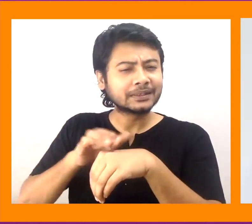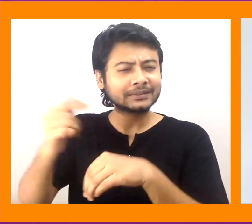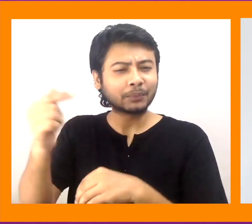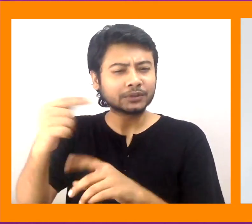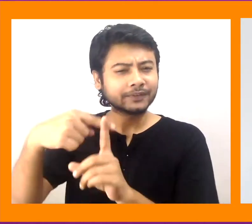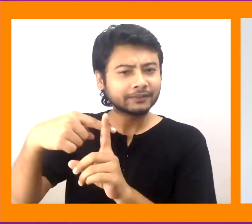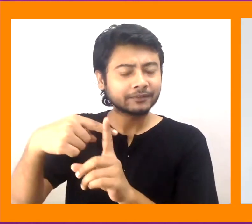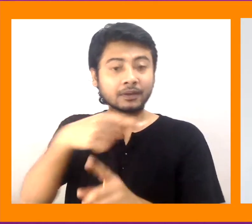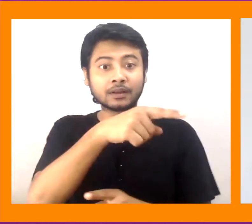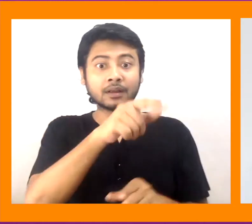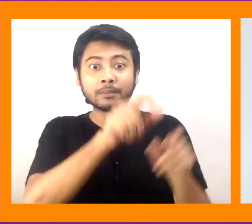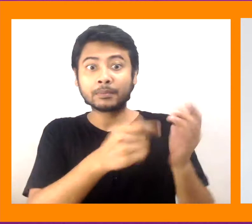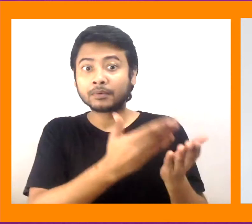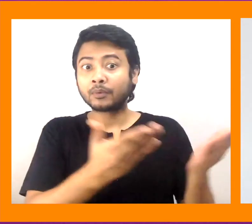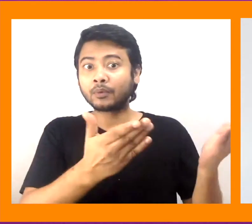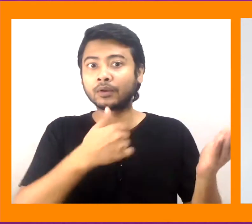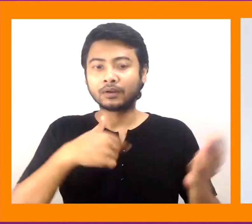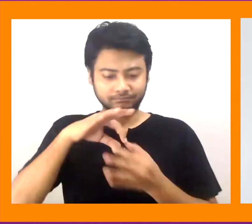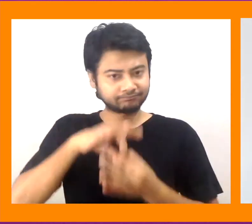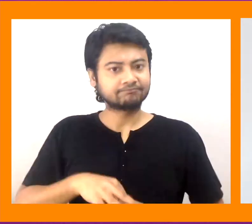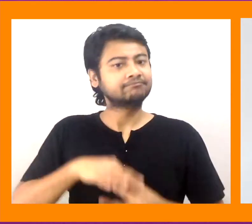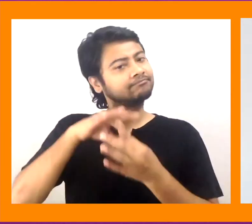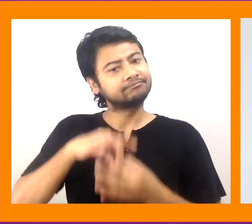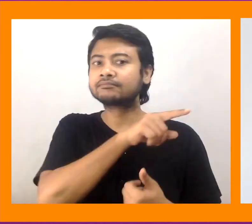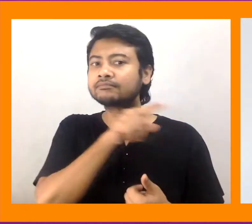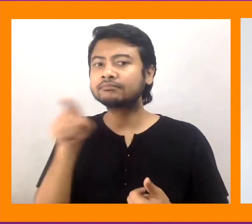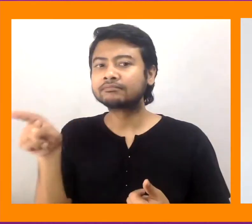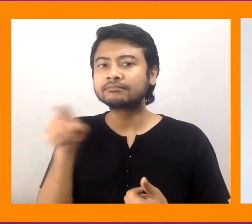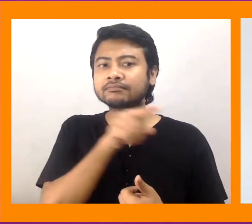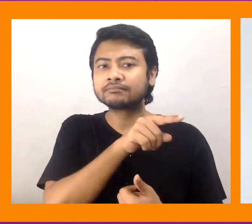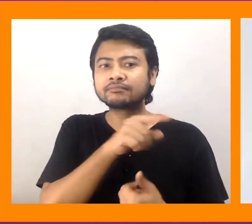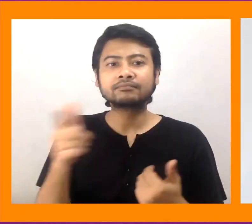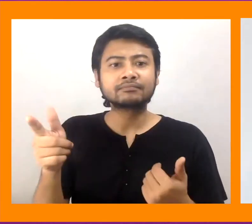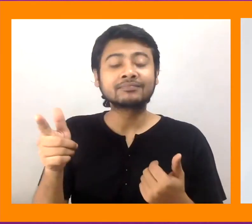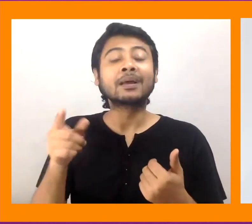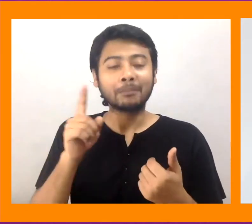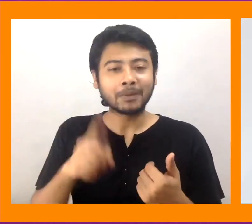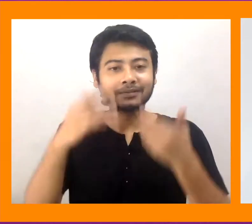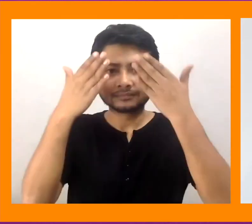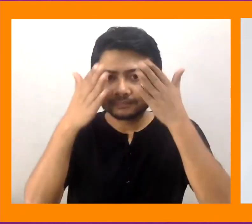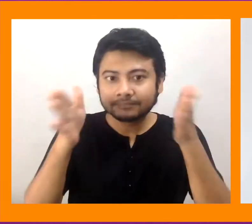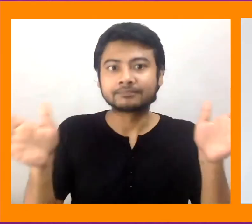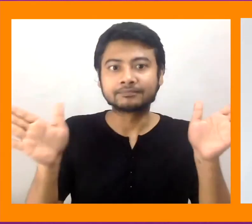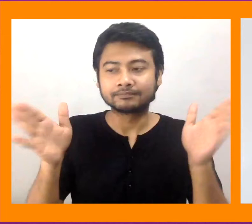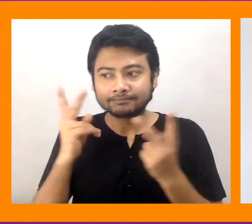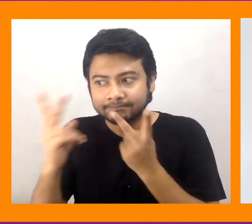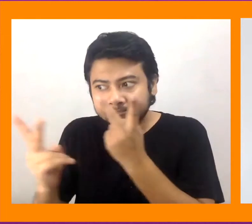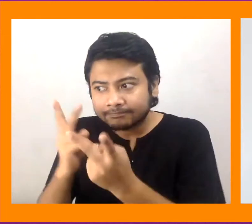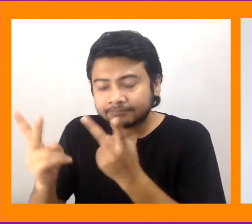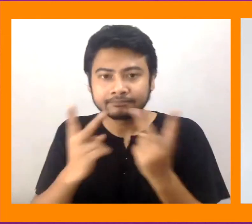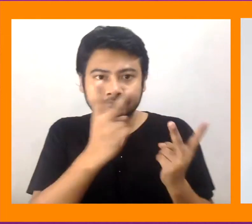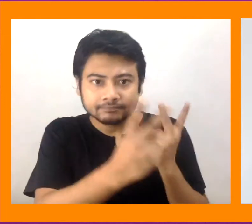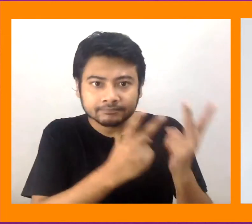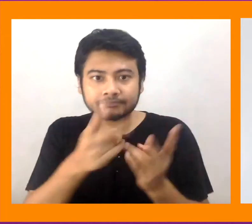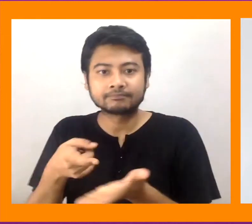with the sex assigned to them? We won't know until we shift our focus from only a single axis of our identity.